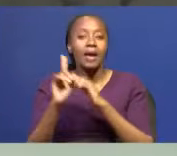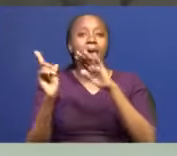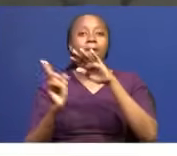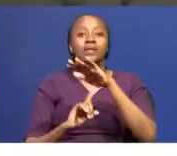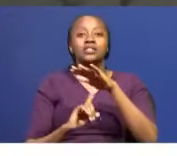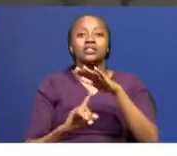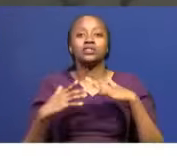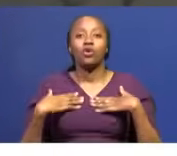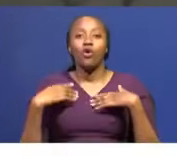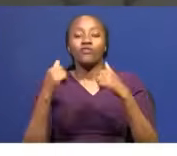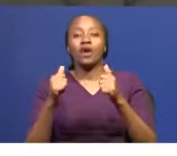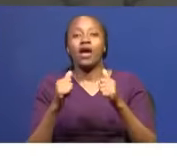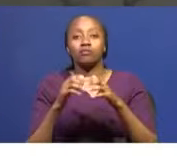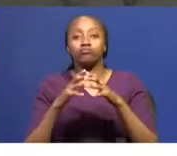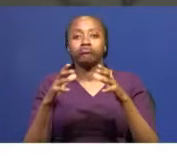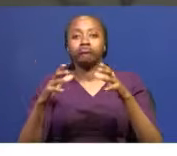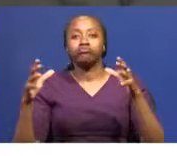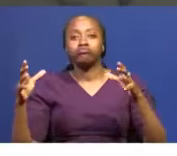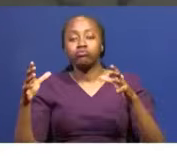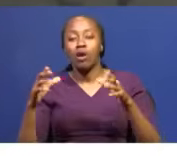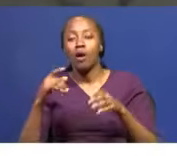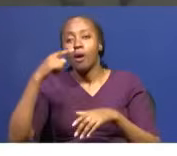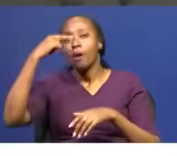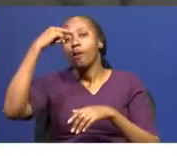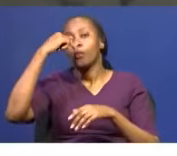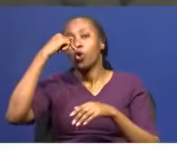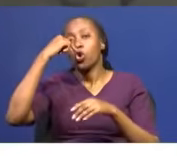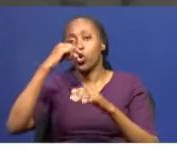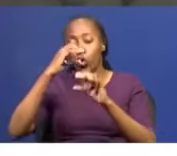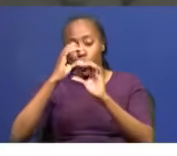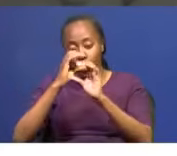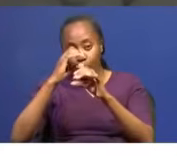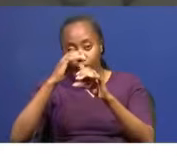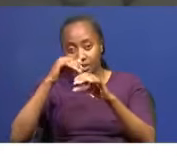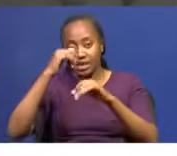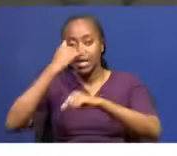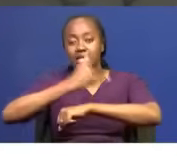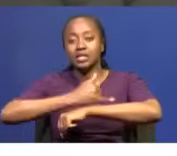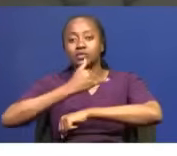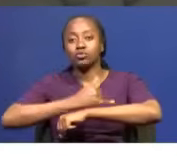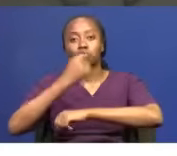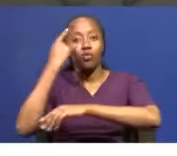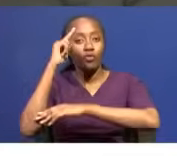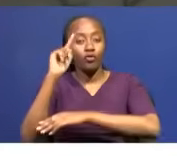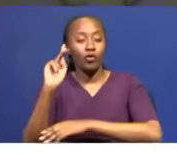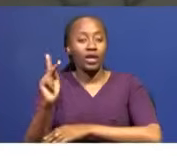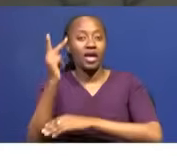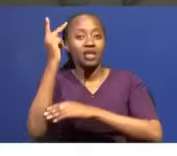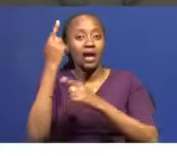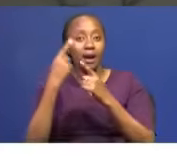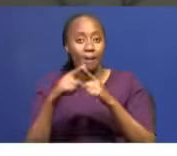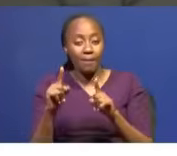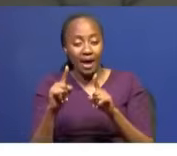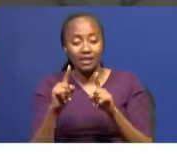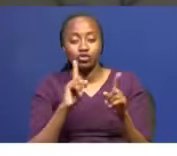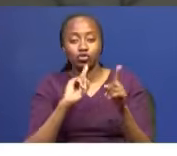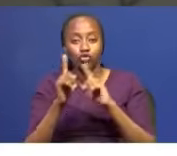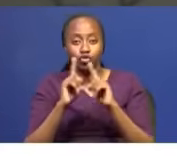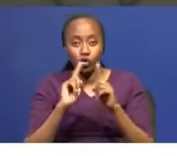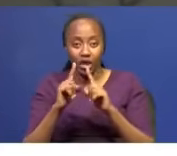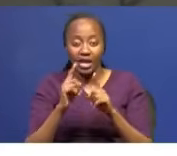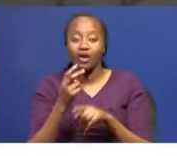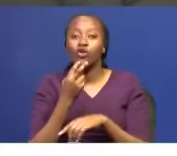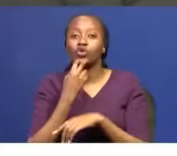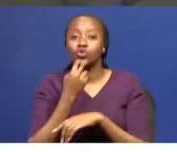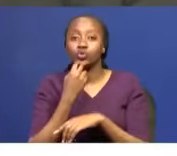an expanded polio laboratory at the Kenya Medical Research Institute here in Nairobi, Kenya. Speaking during the inauguration ceremony on